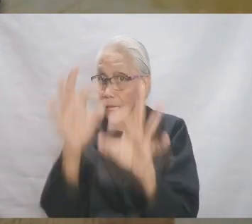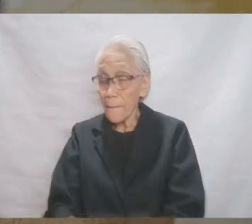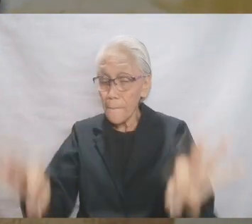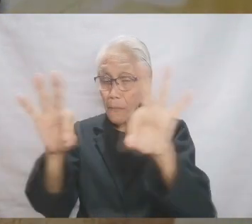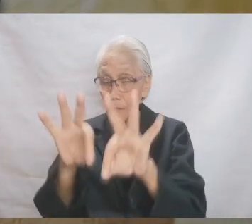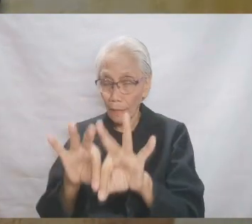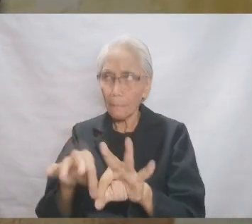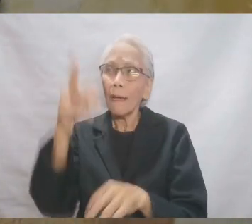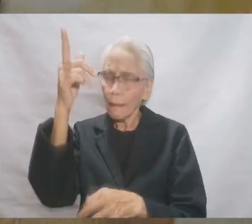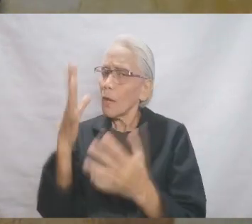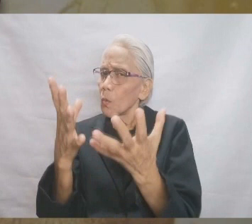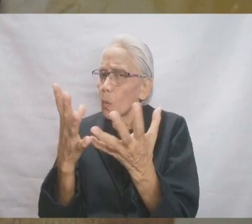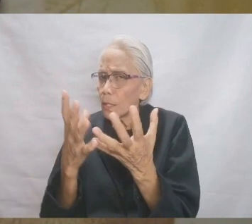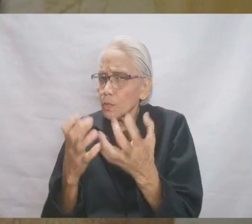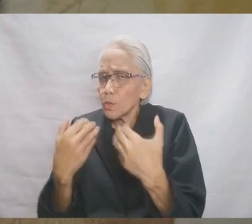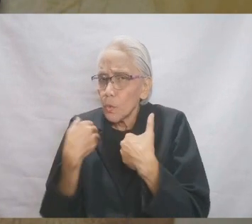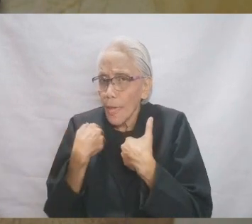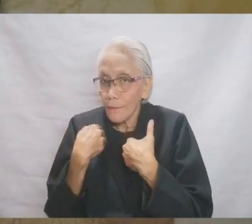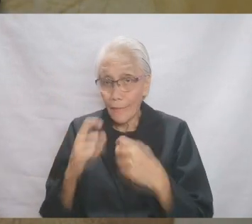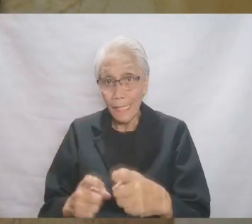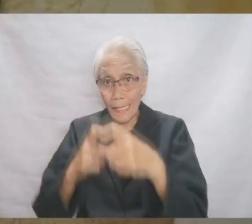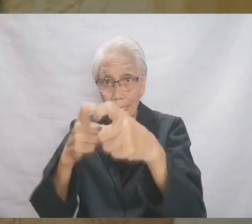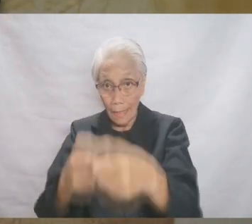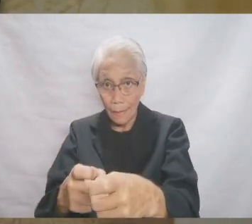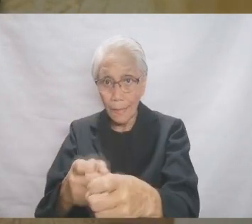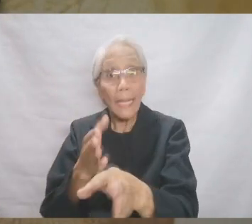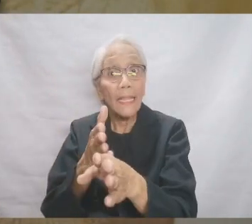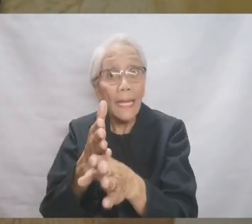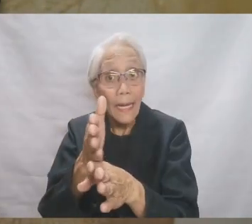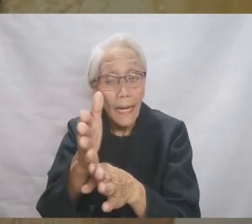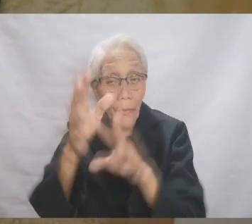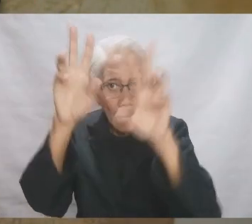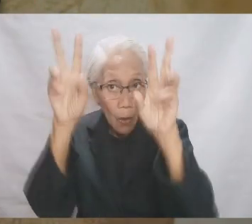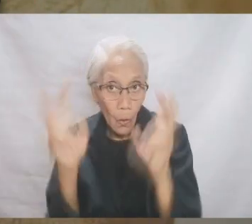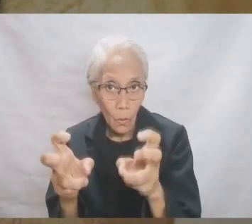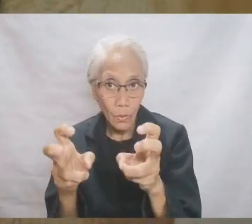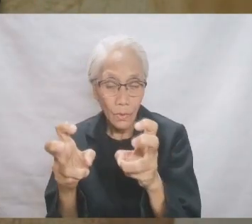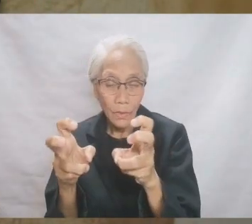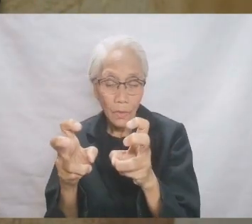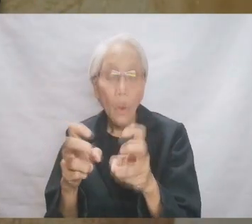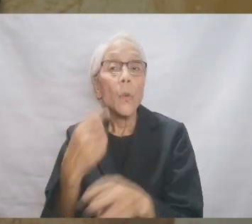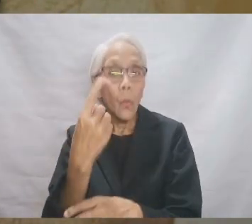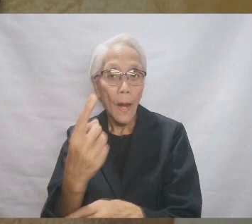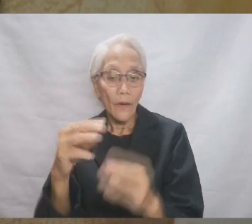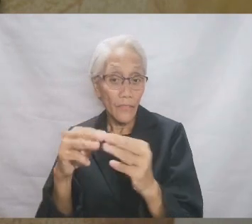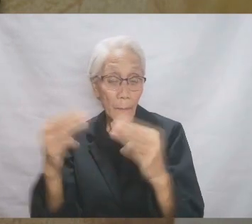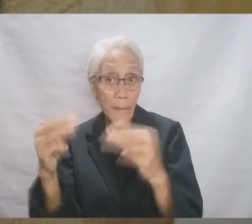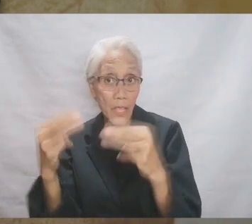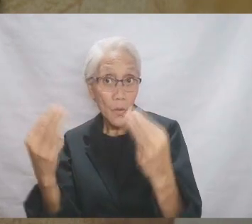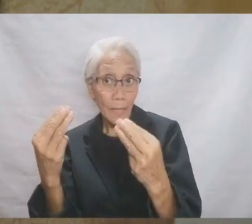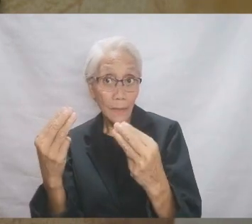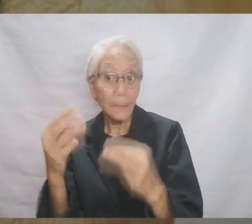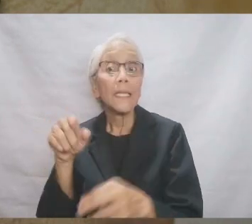important. God wants you to have this gift." Direct quote po yan, ha, sa isa sa